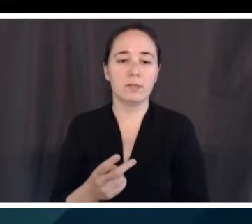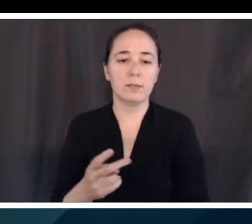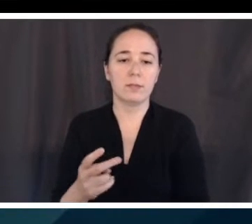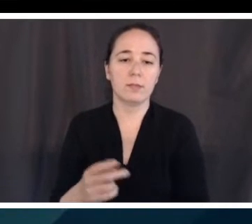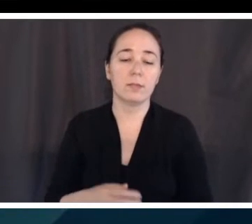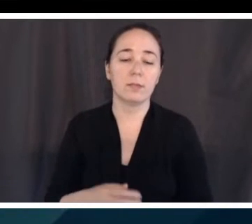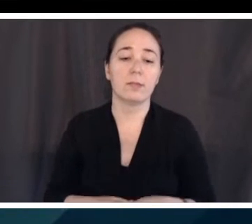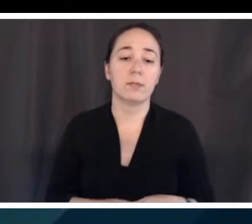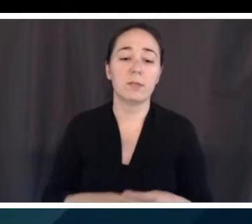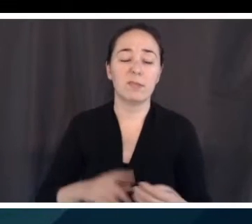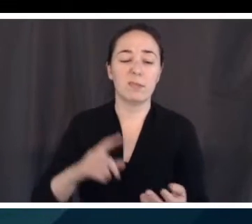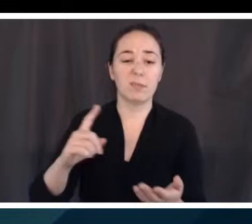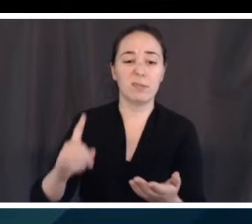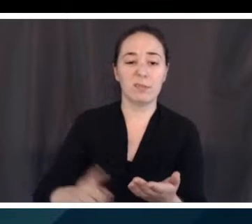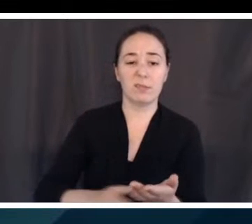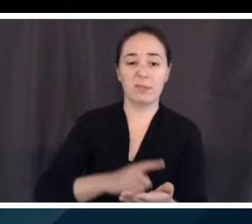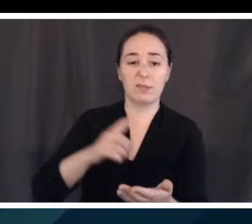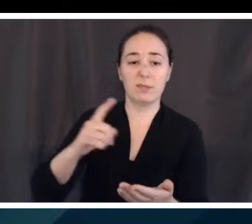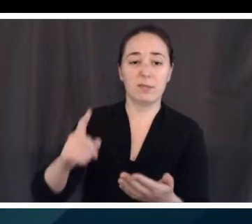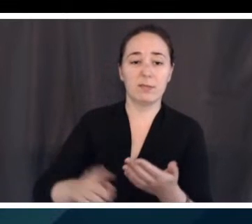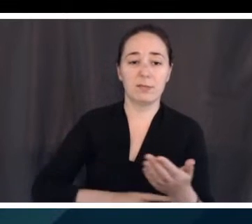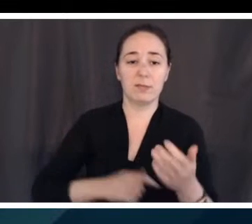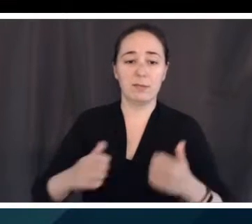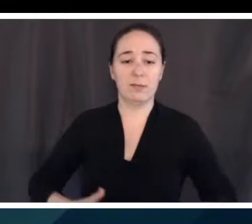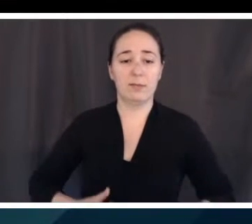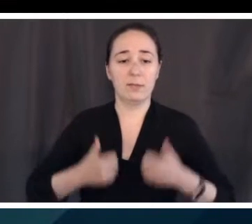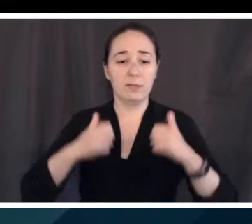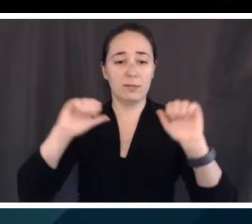So I have to say I'm sorry,